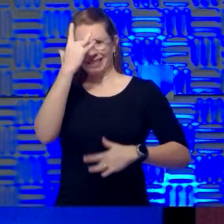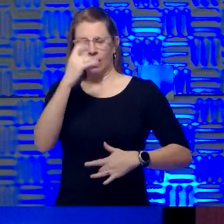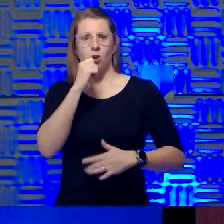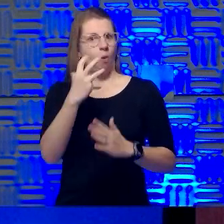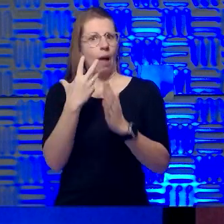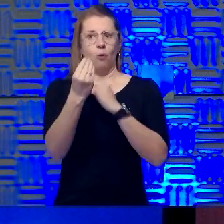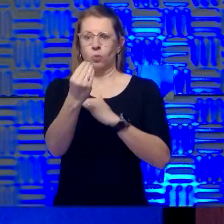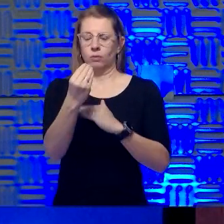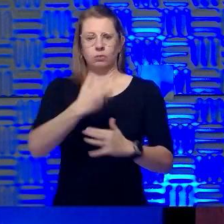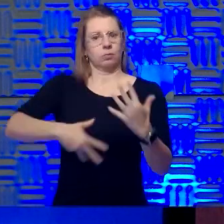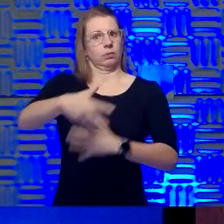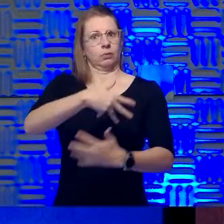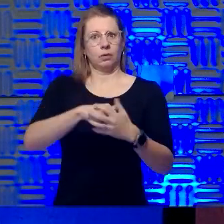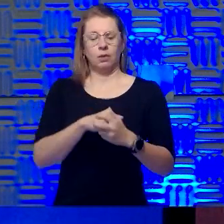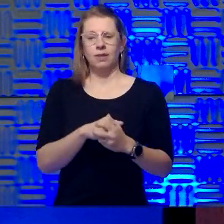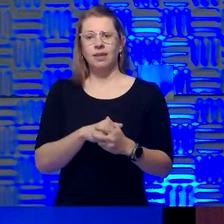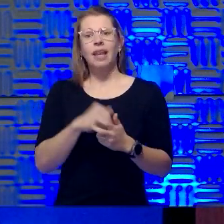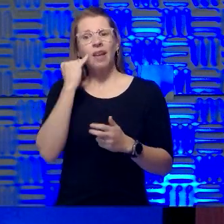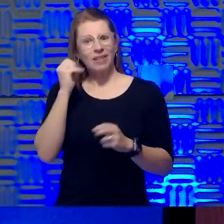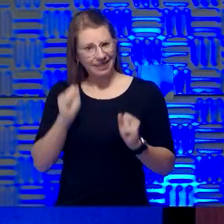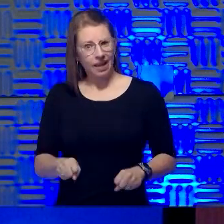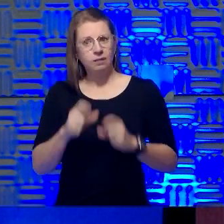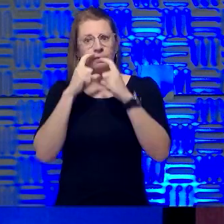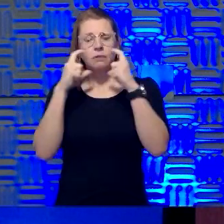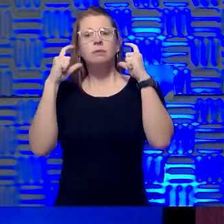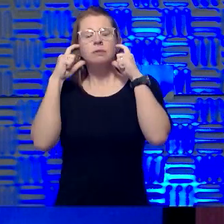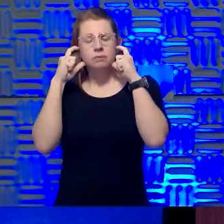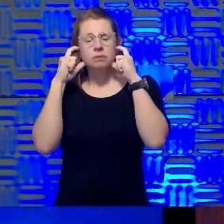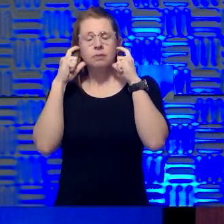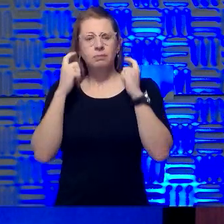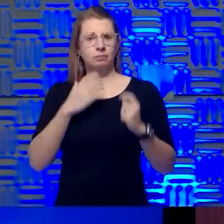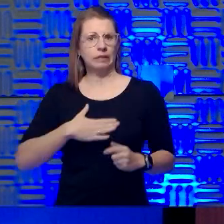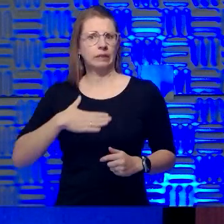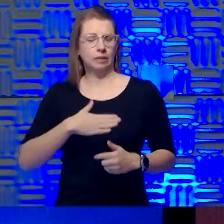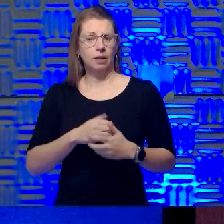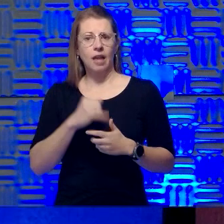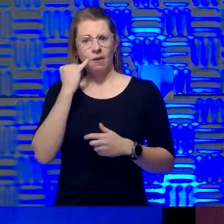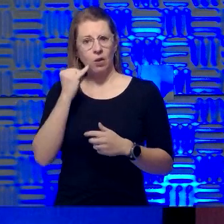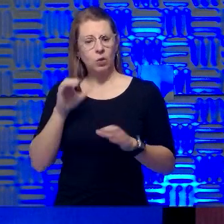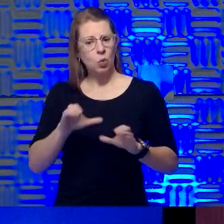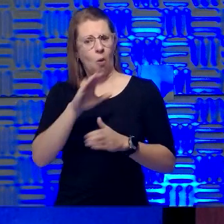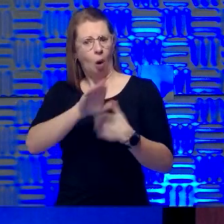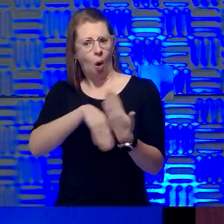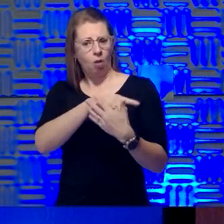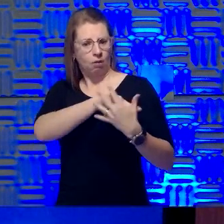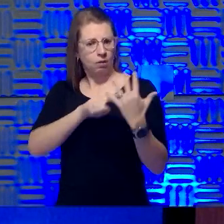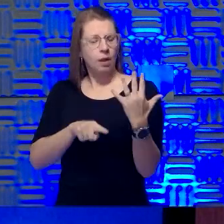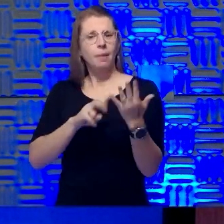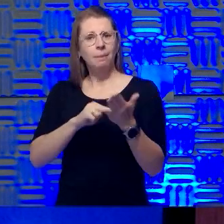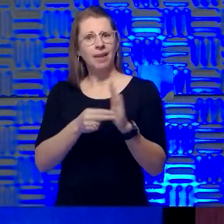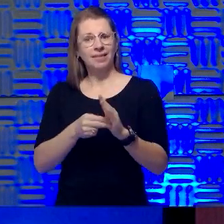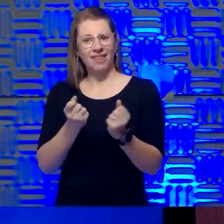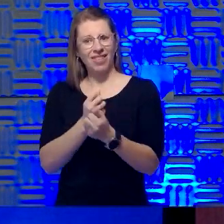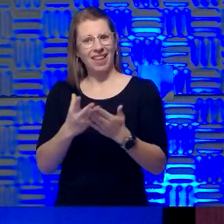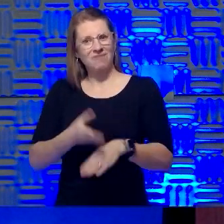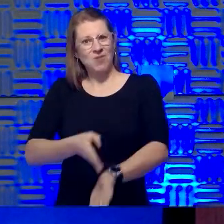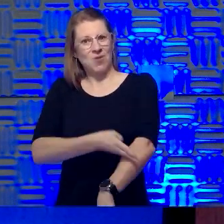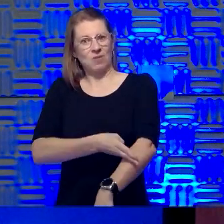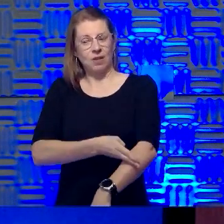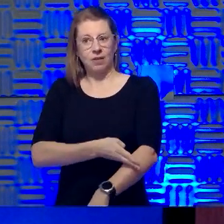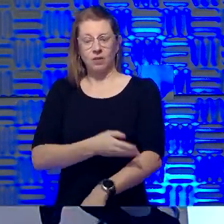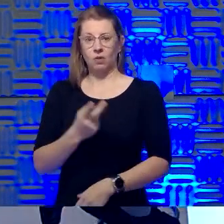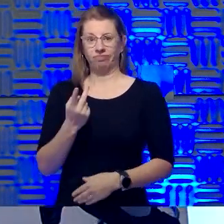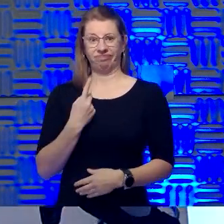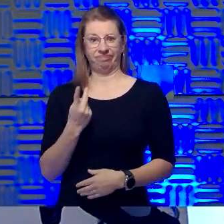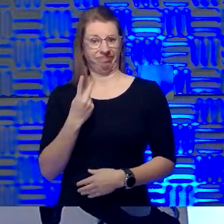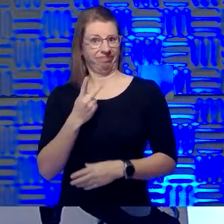the time. And when you can, wear a mask. When you do all those things, you do improve, you do really improve things. So Dana, we don't have a mask on